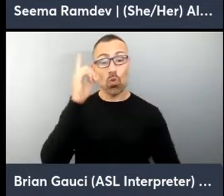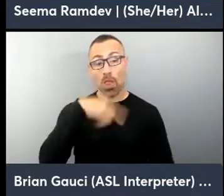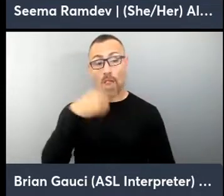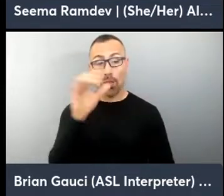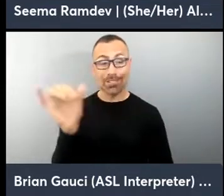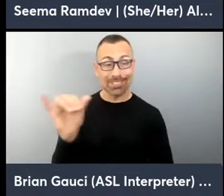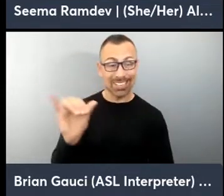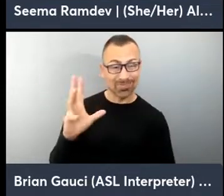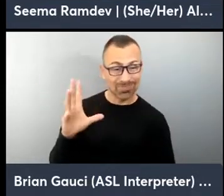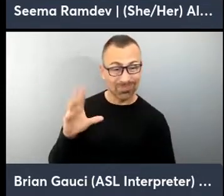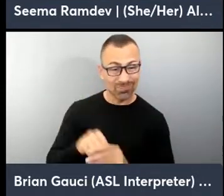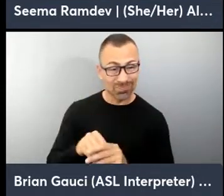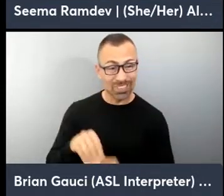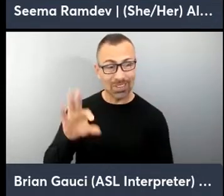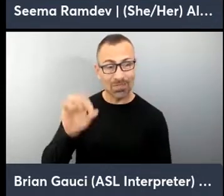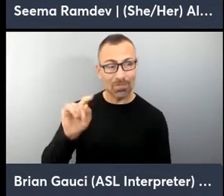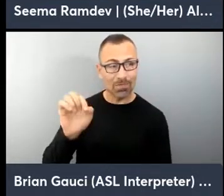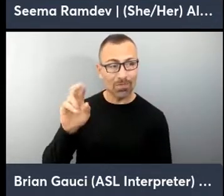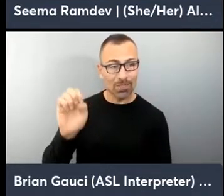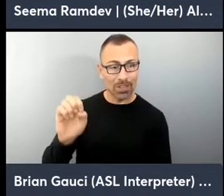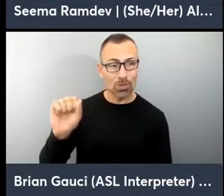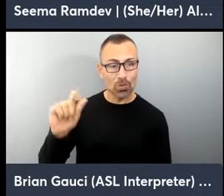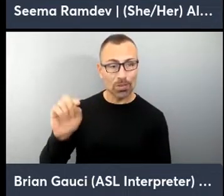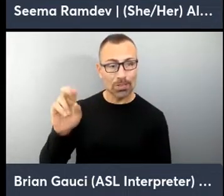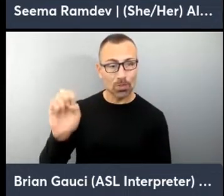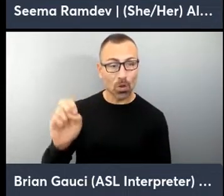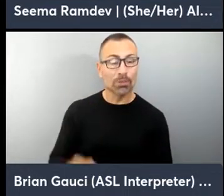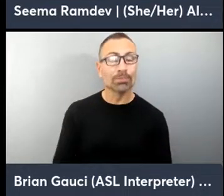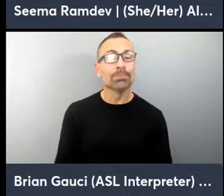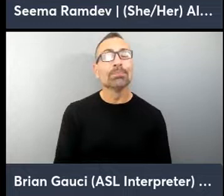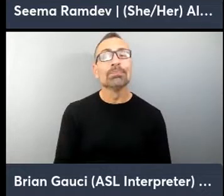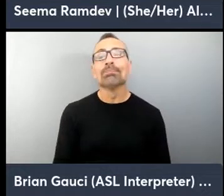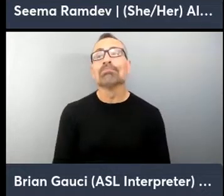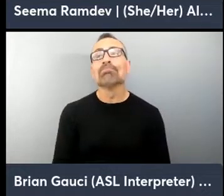Store. So it's support. So there's